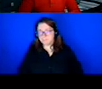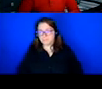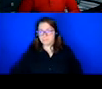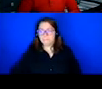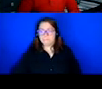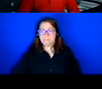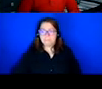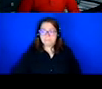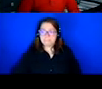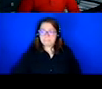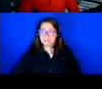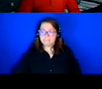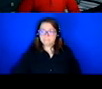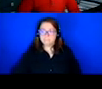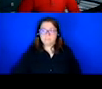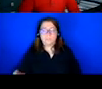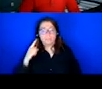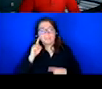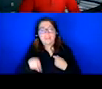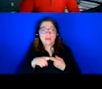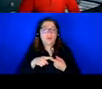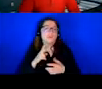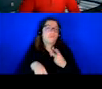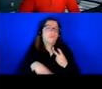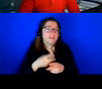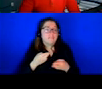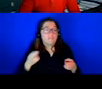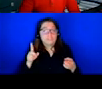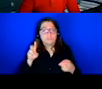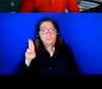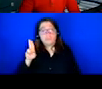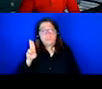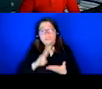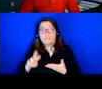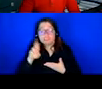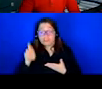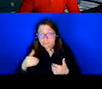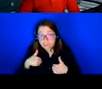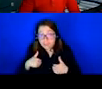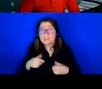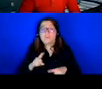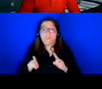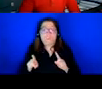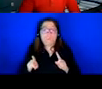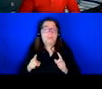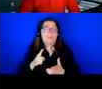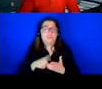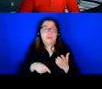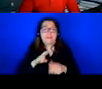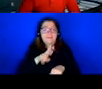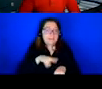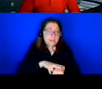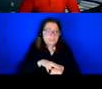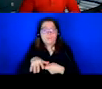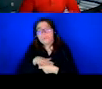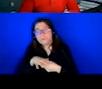know, thinking about what resources U of R has, or thinking about like what national or what local places are doing